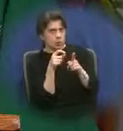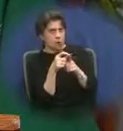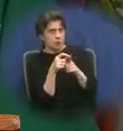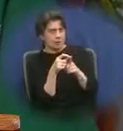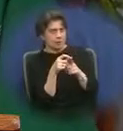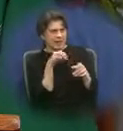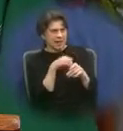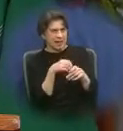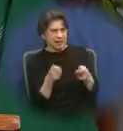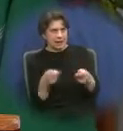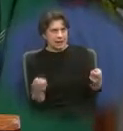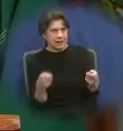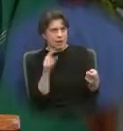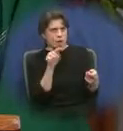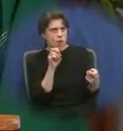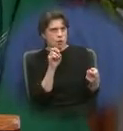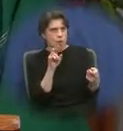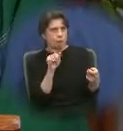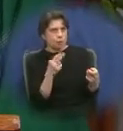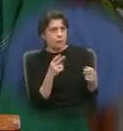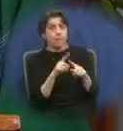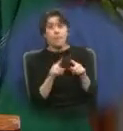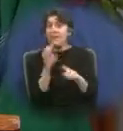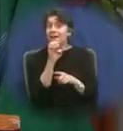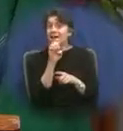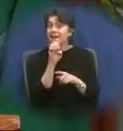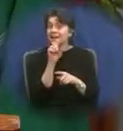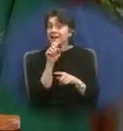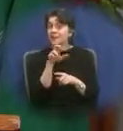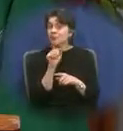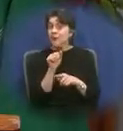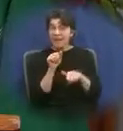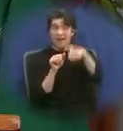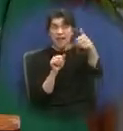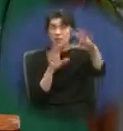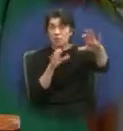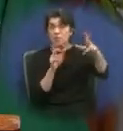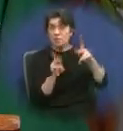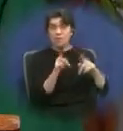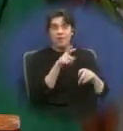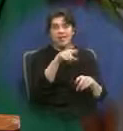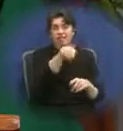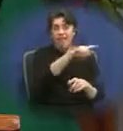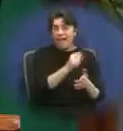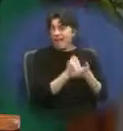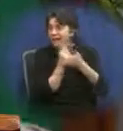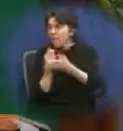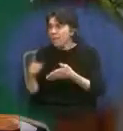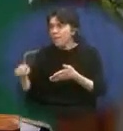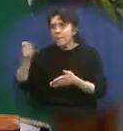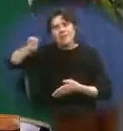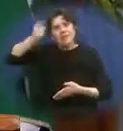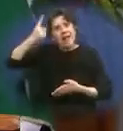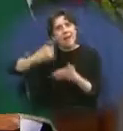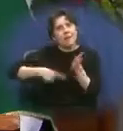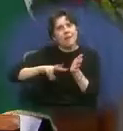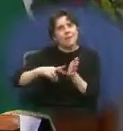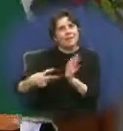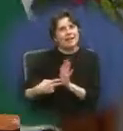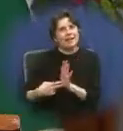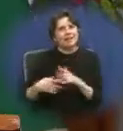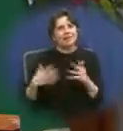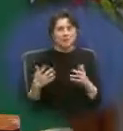the Torah, but Ezra and others helped them to understand it. And so we meet Jesus in the